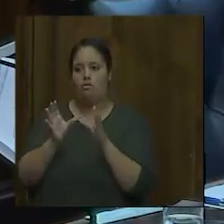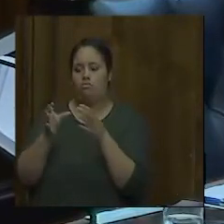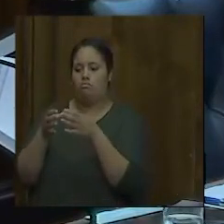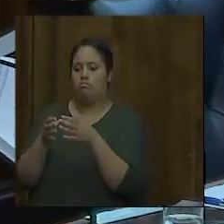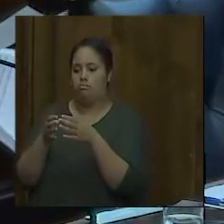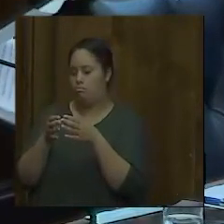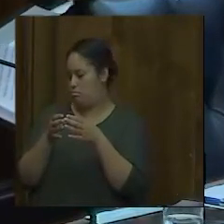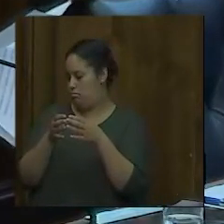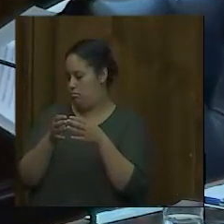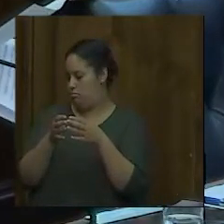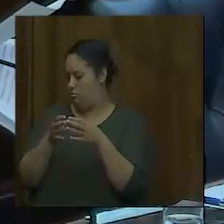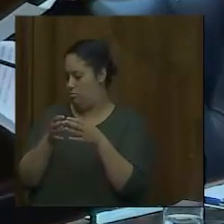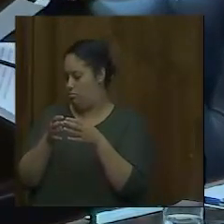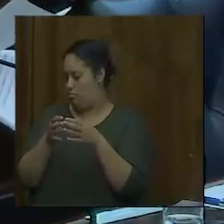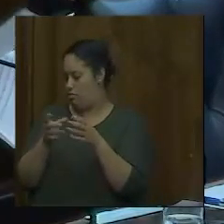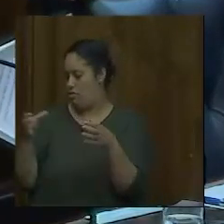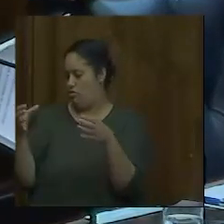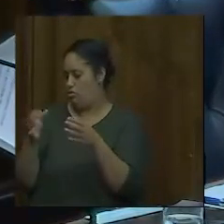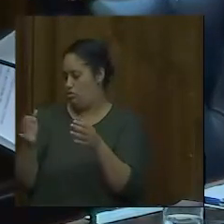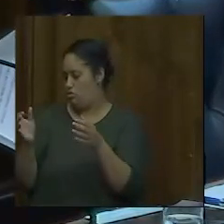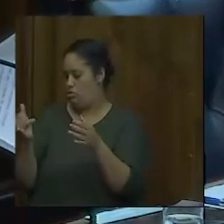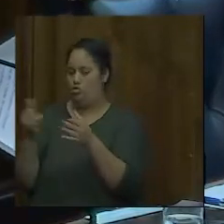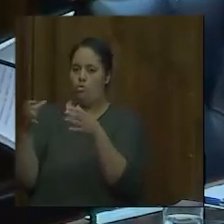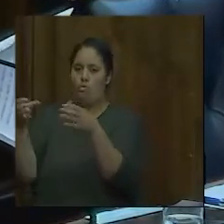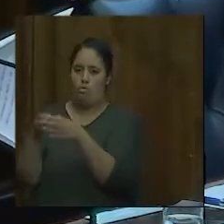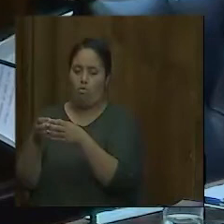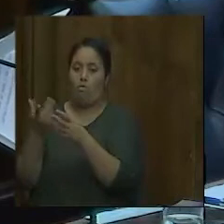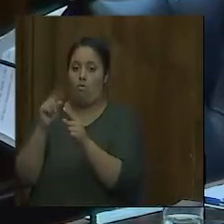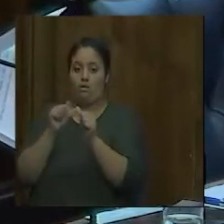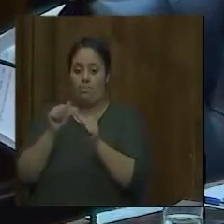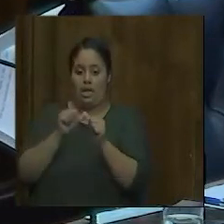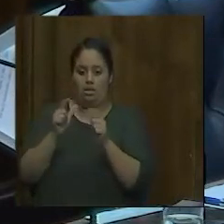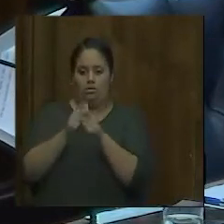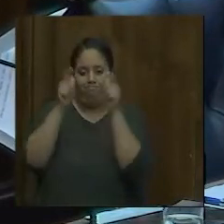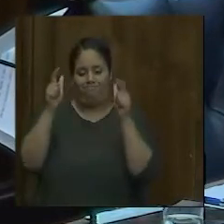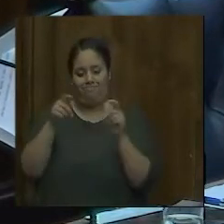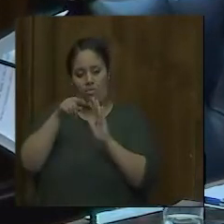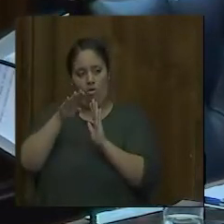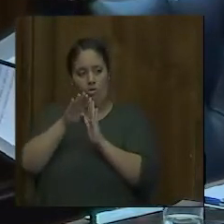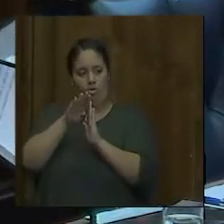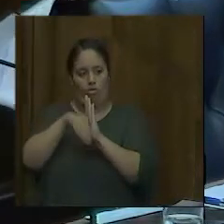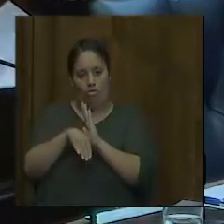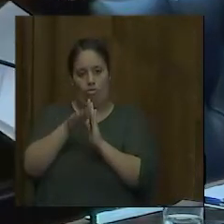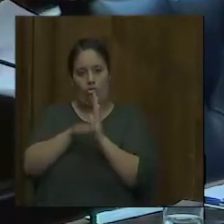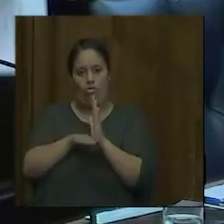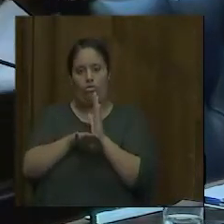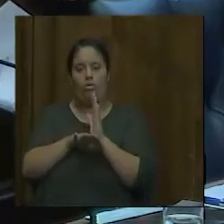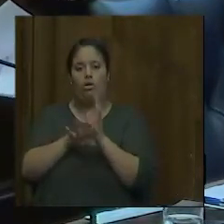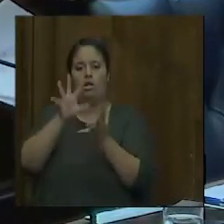marginalized. What is regrettable, Speaker, is the huge decline in the